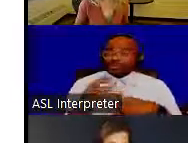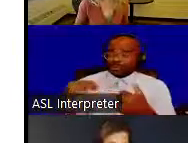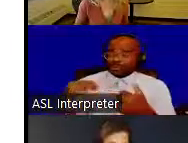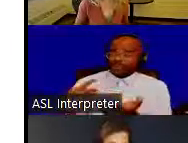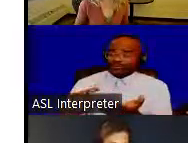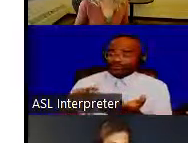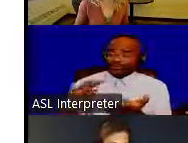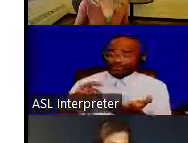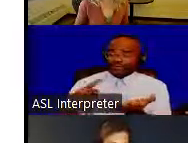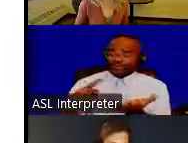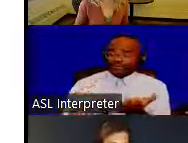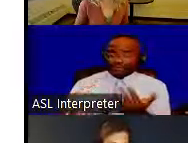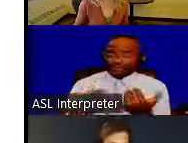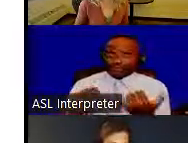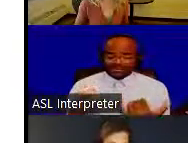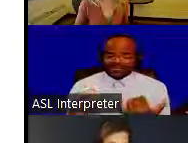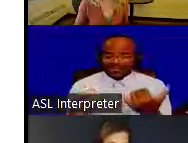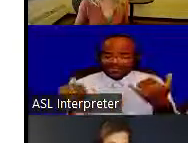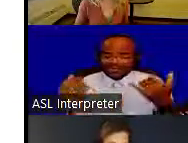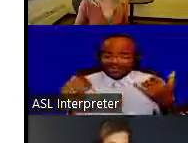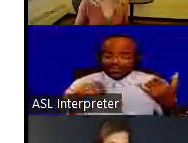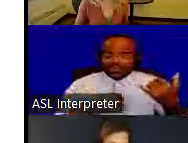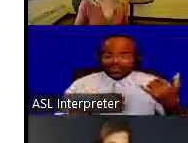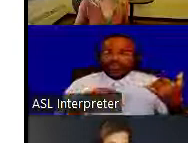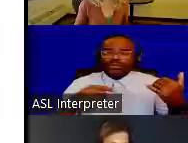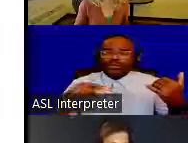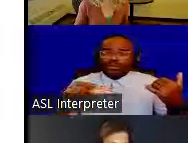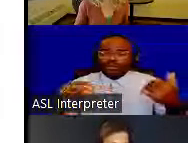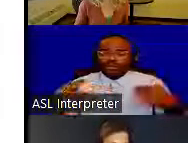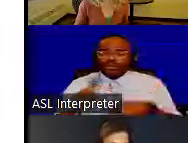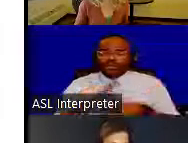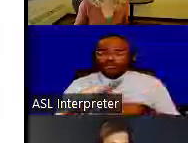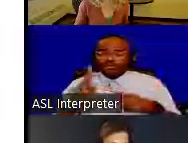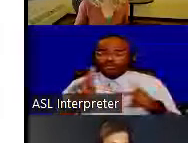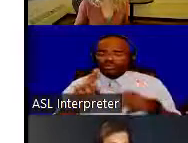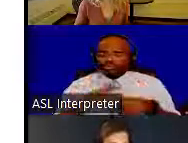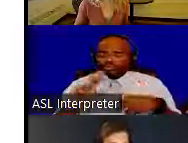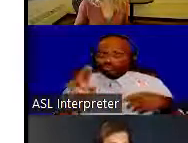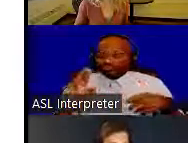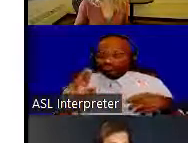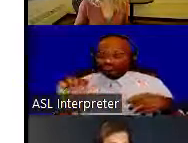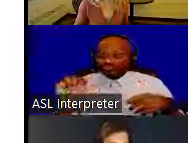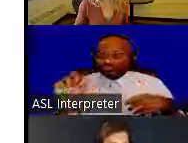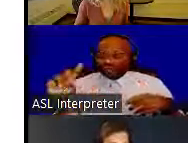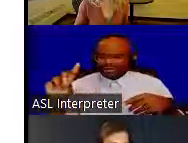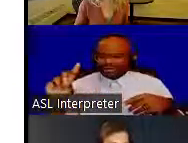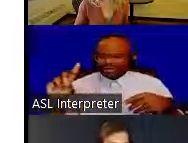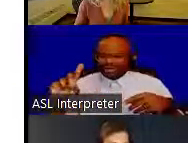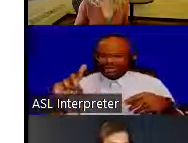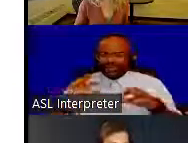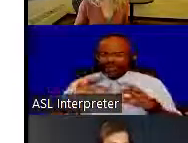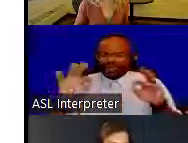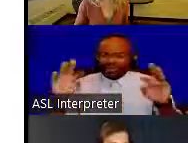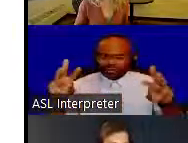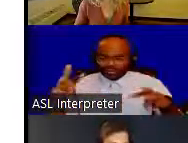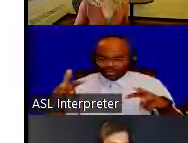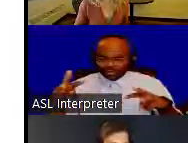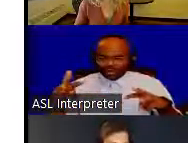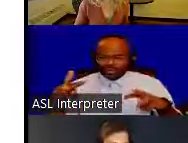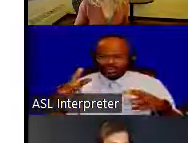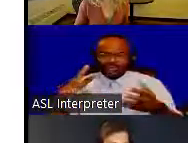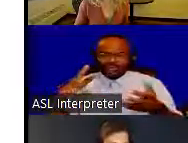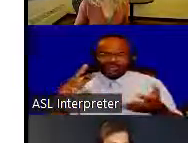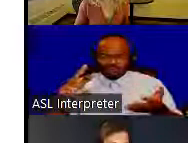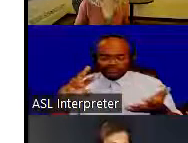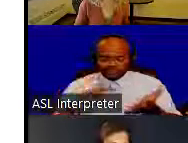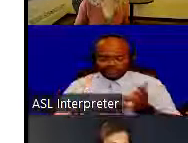inform people who are using the RAD framework. So I would be excited to